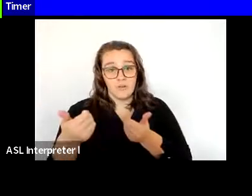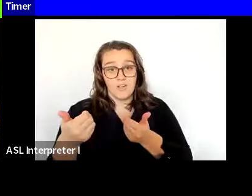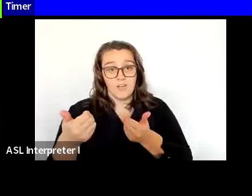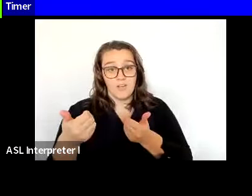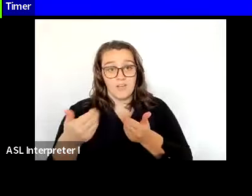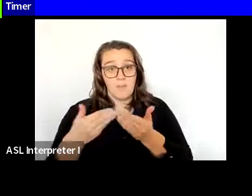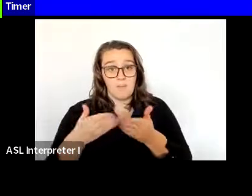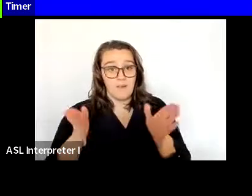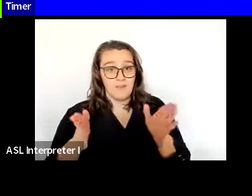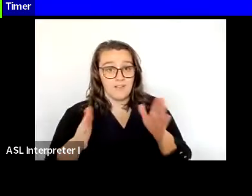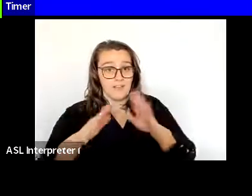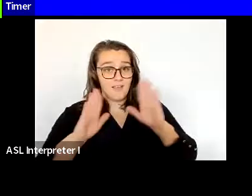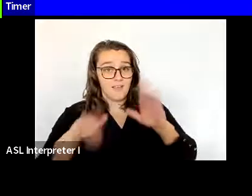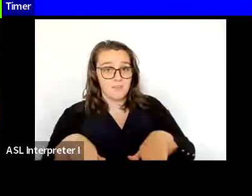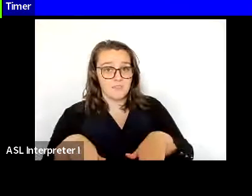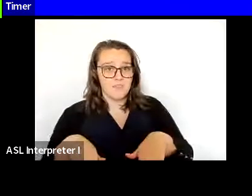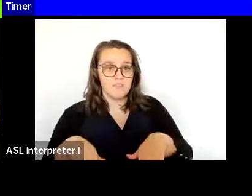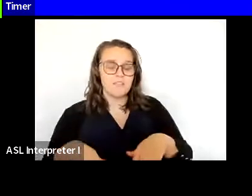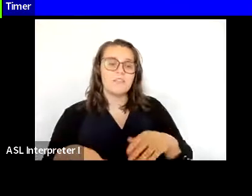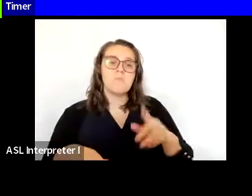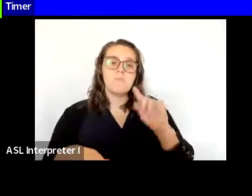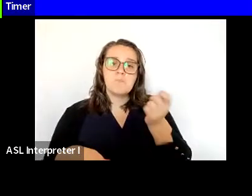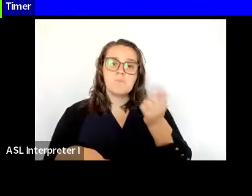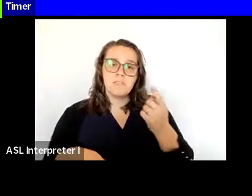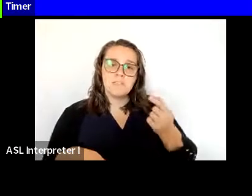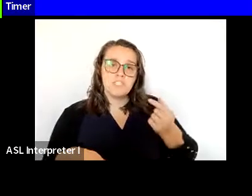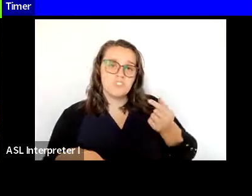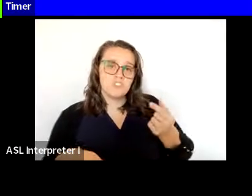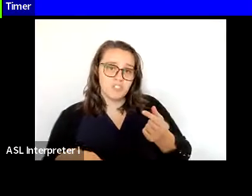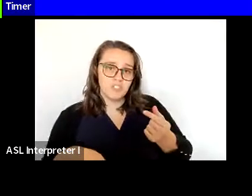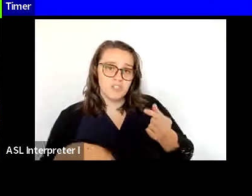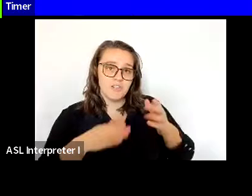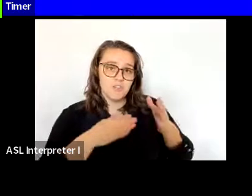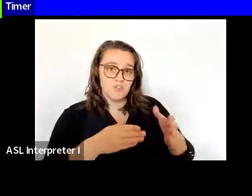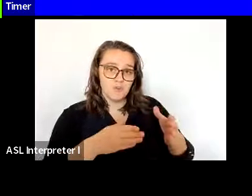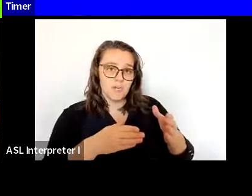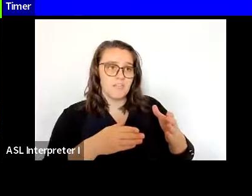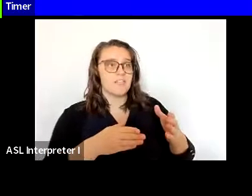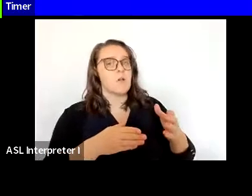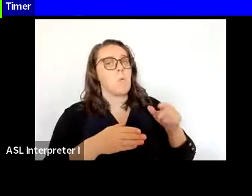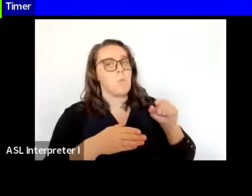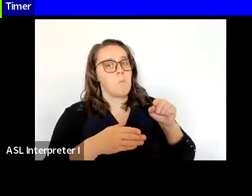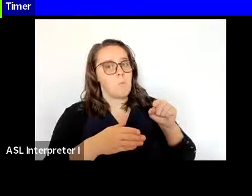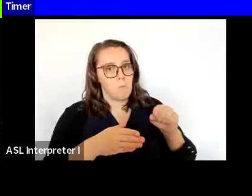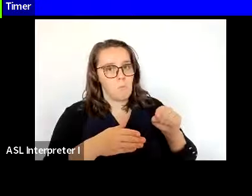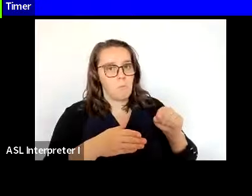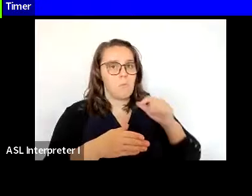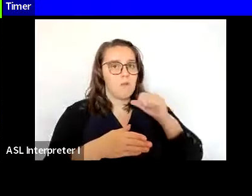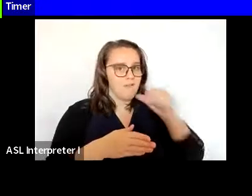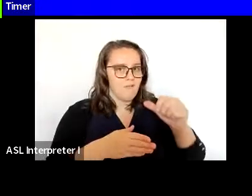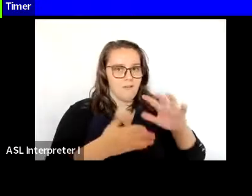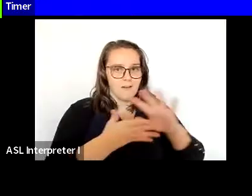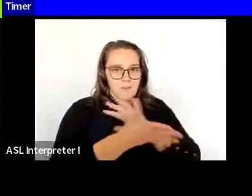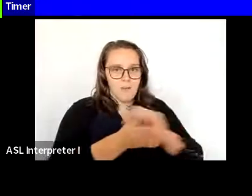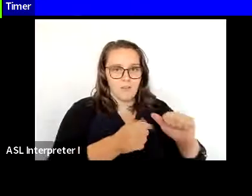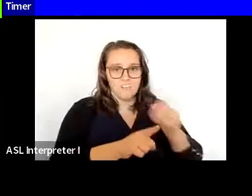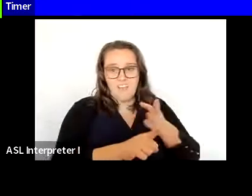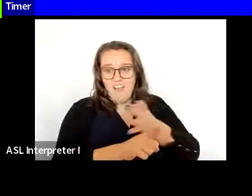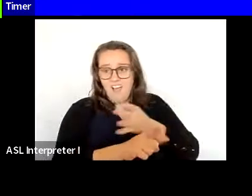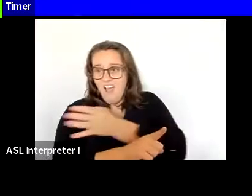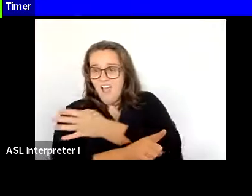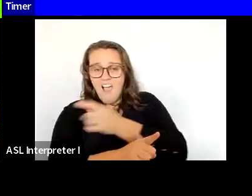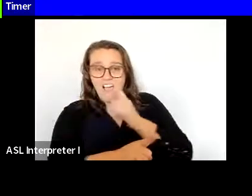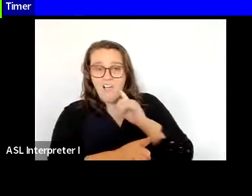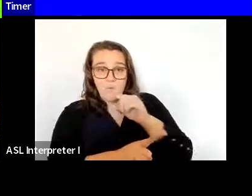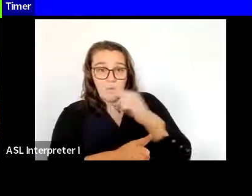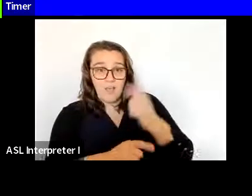G Street section of the site was not demolished, while the rest of the block where the Black residents lived was cleared. The project was built in 1941 and was